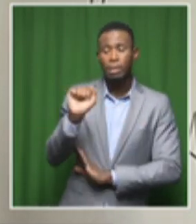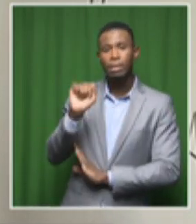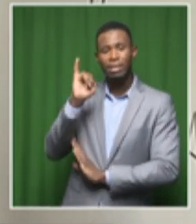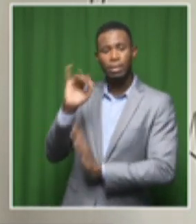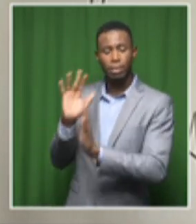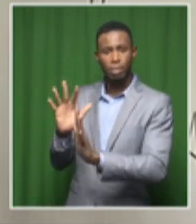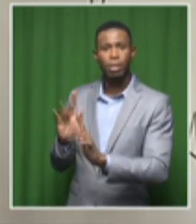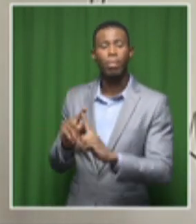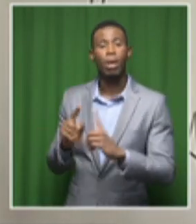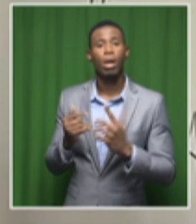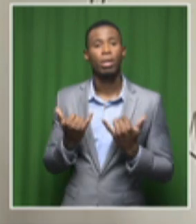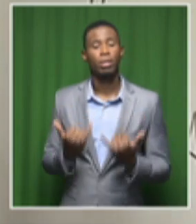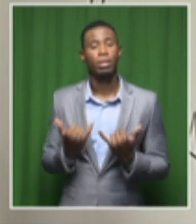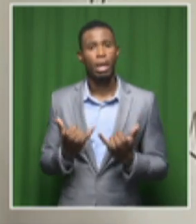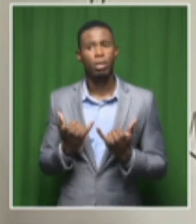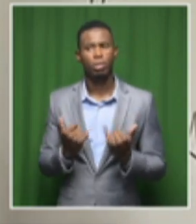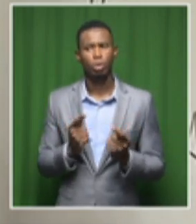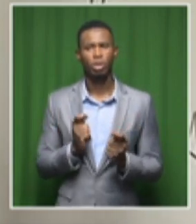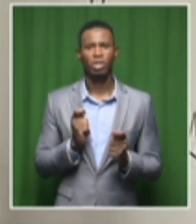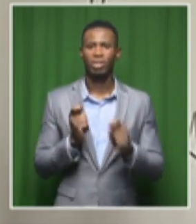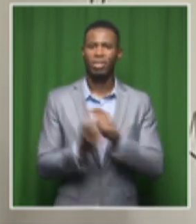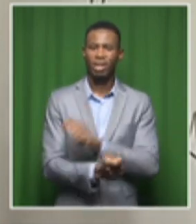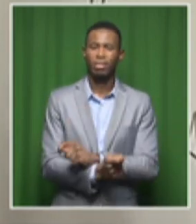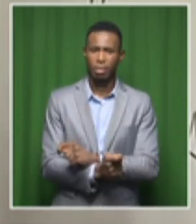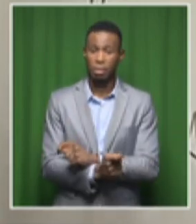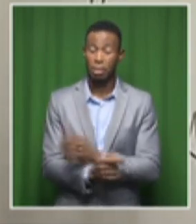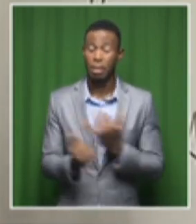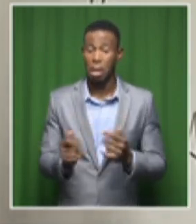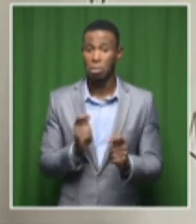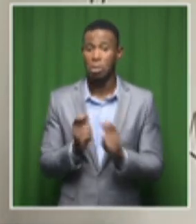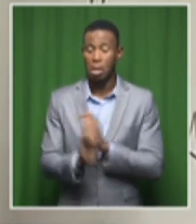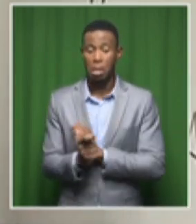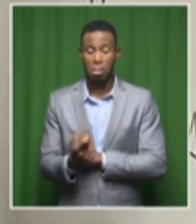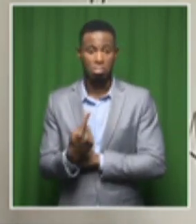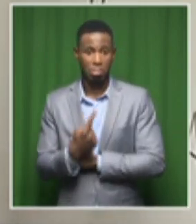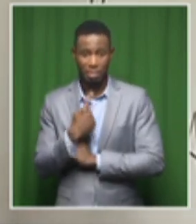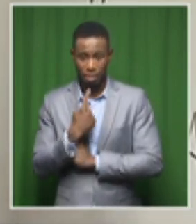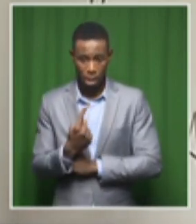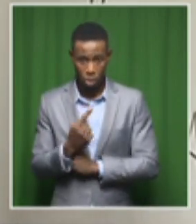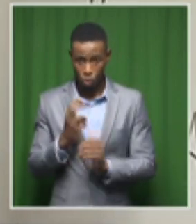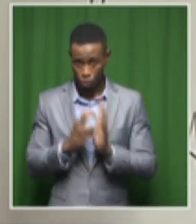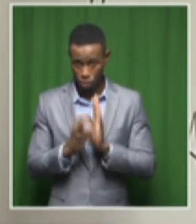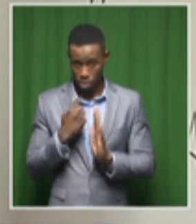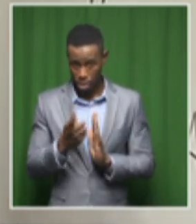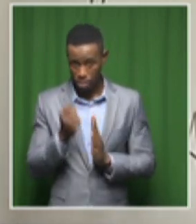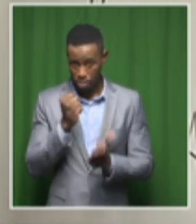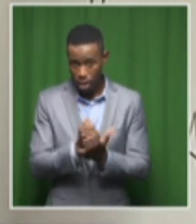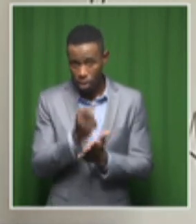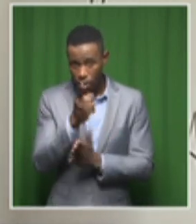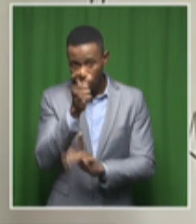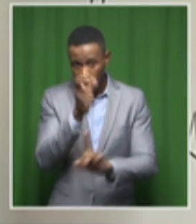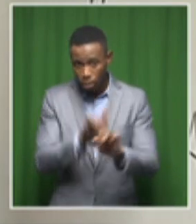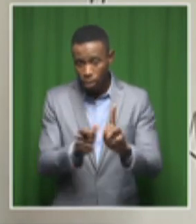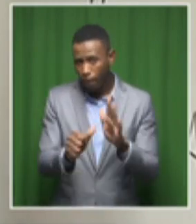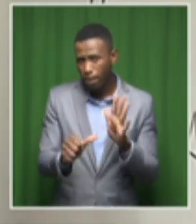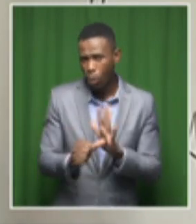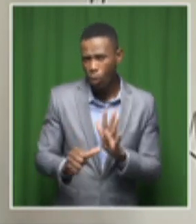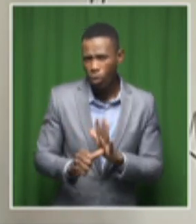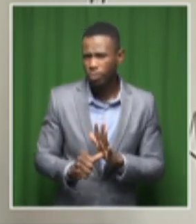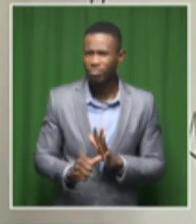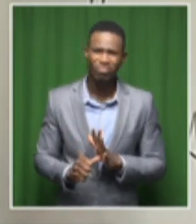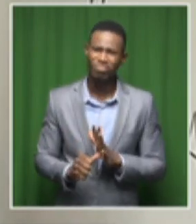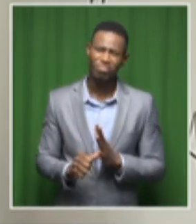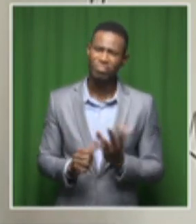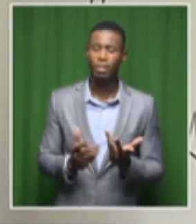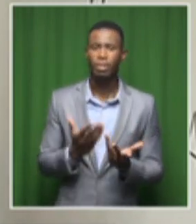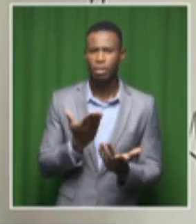the actual person, so it's no longer about being important or noteworthy, rather than authenticating